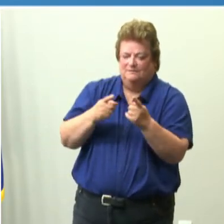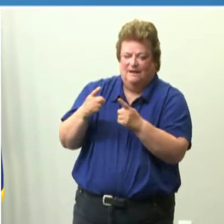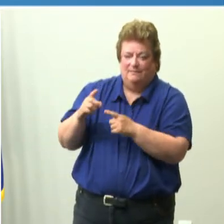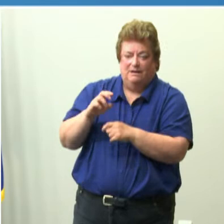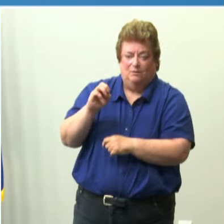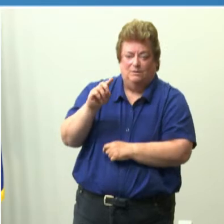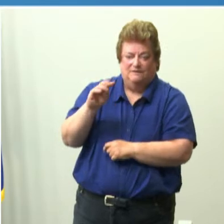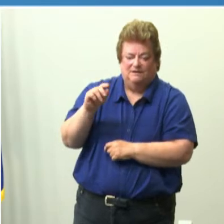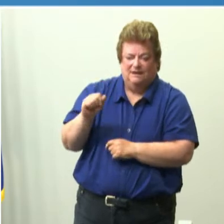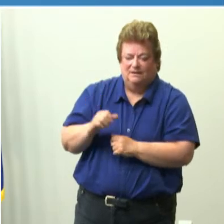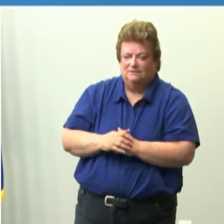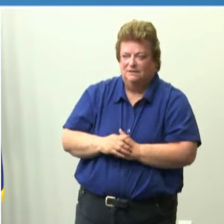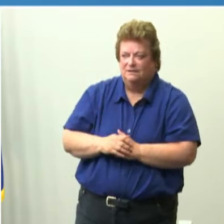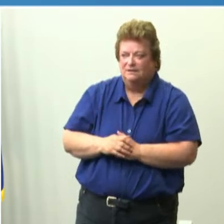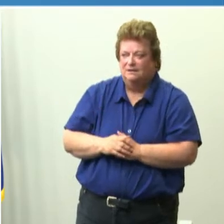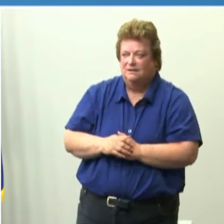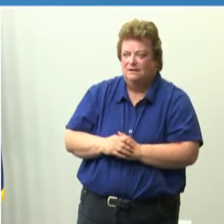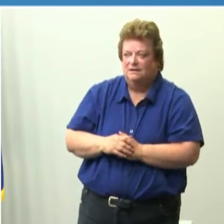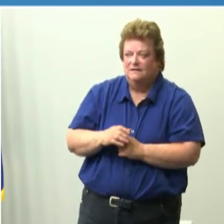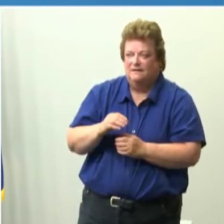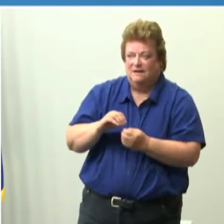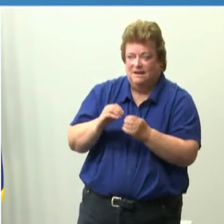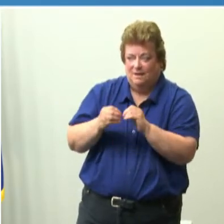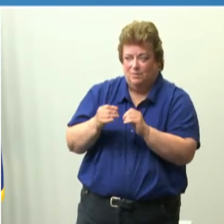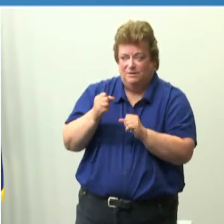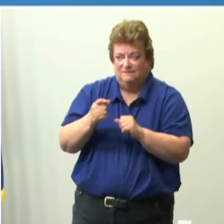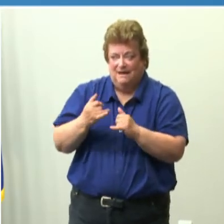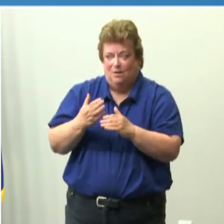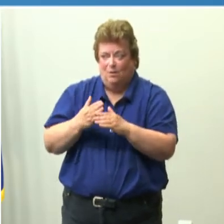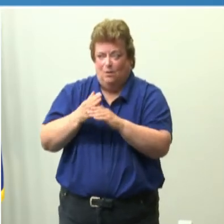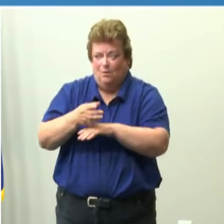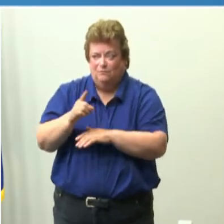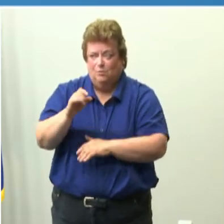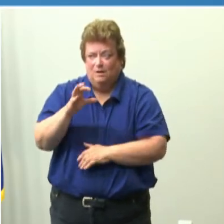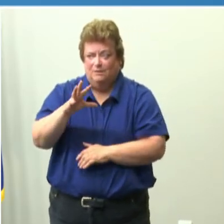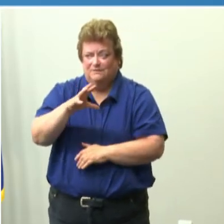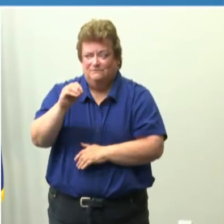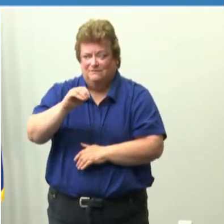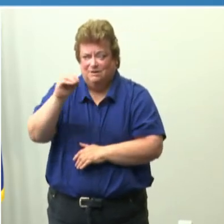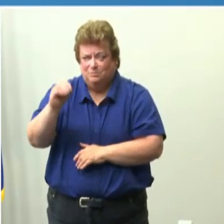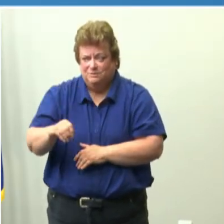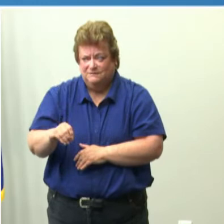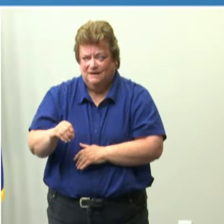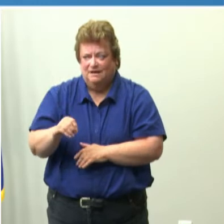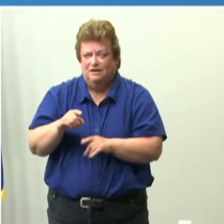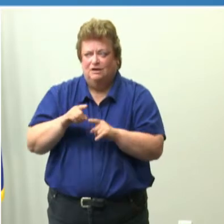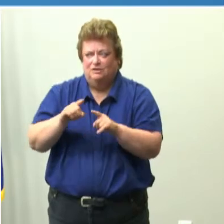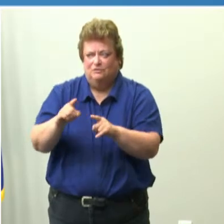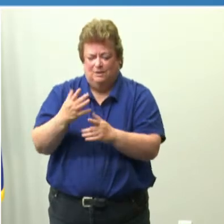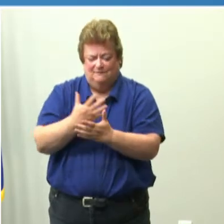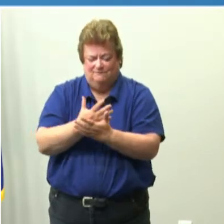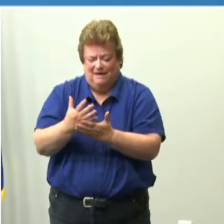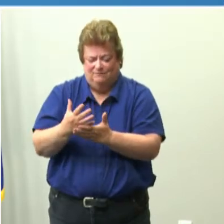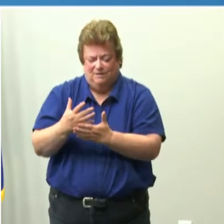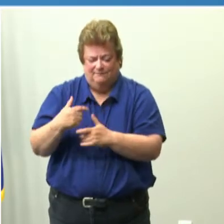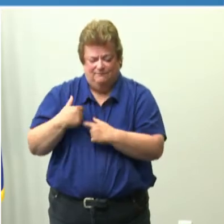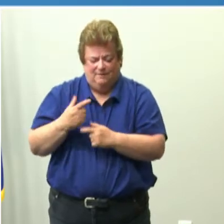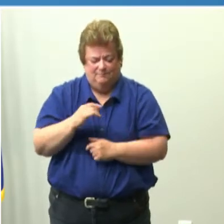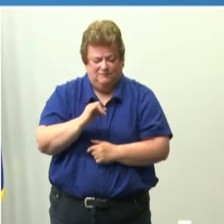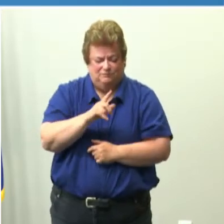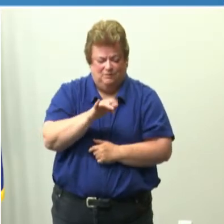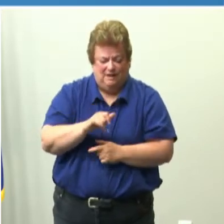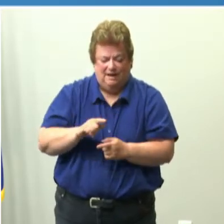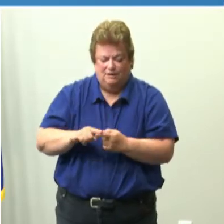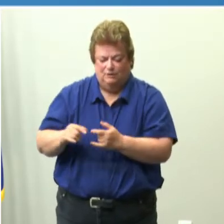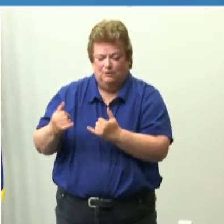of first vaccine doses has climbed over 150% in a 5-week period from the beginning of July